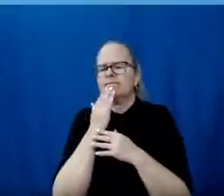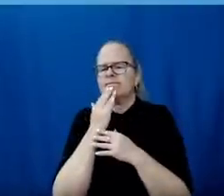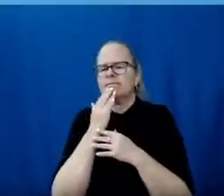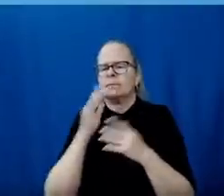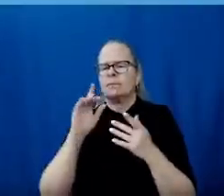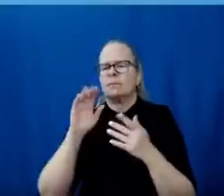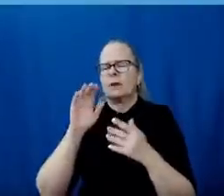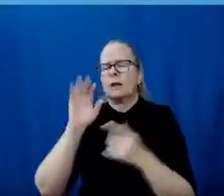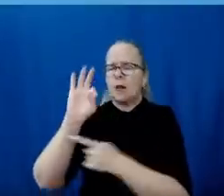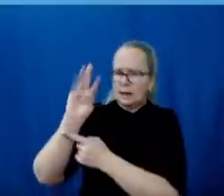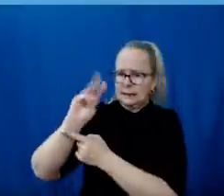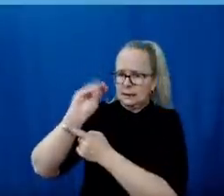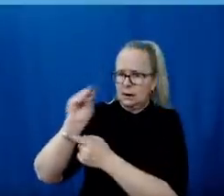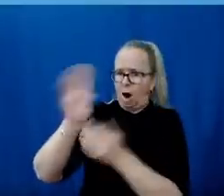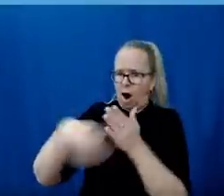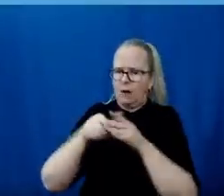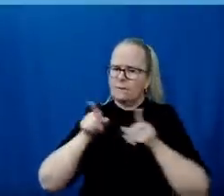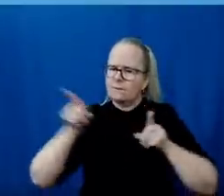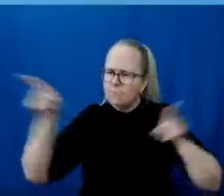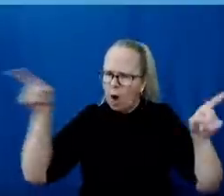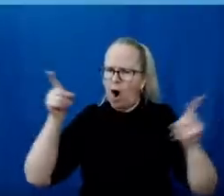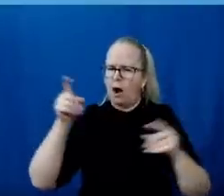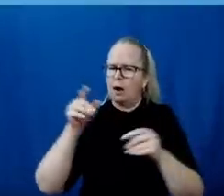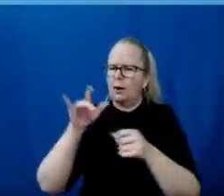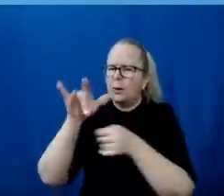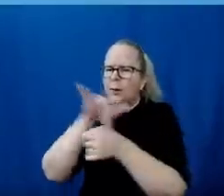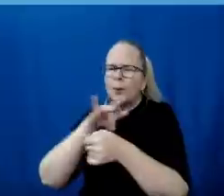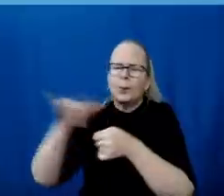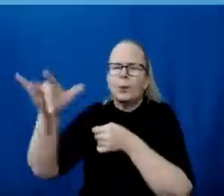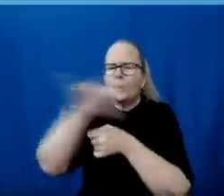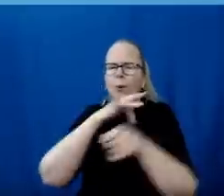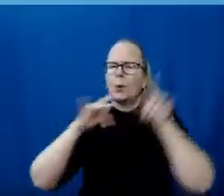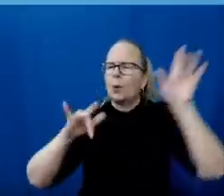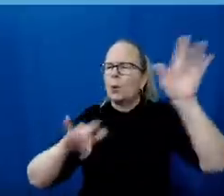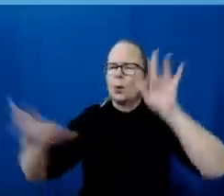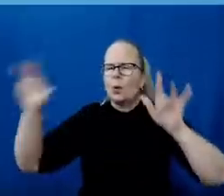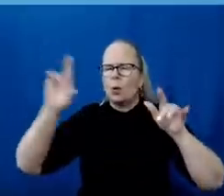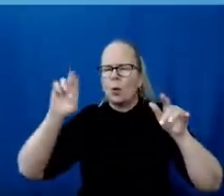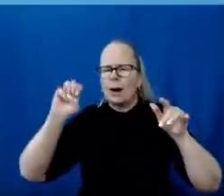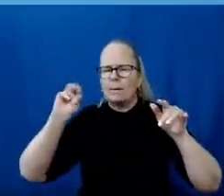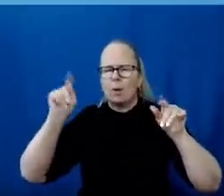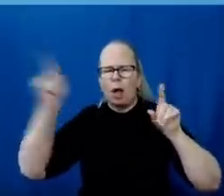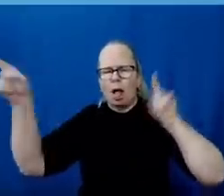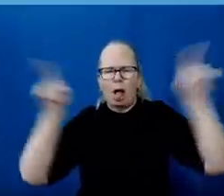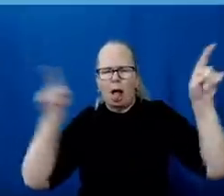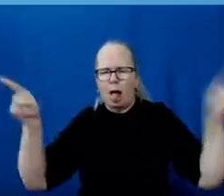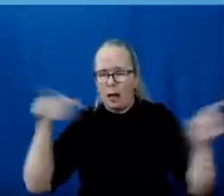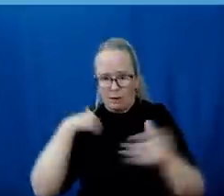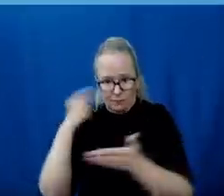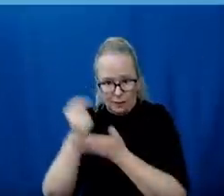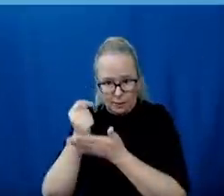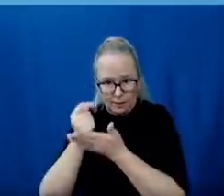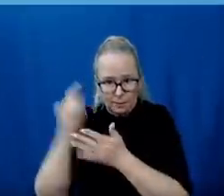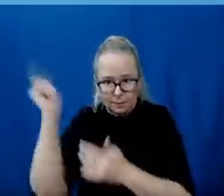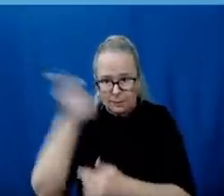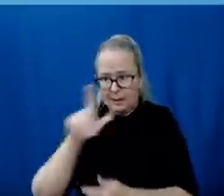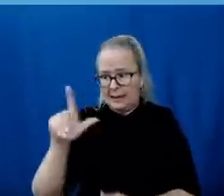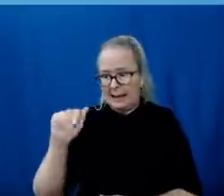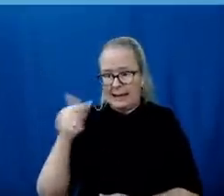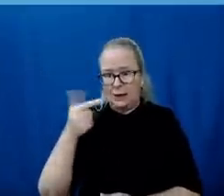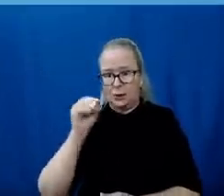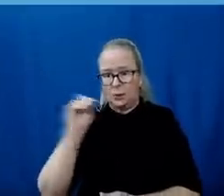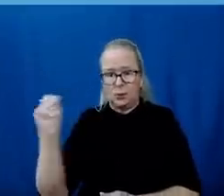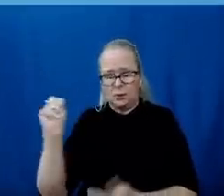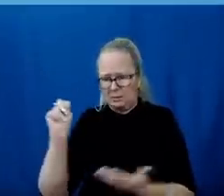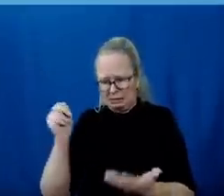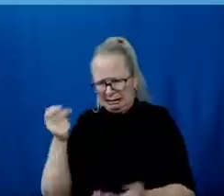all sort of remote sewage treatment systems out there are lagoons. Yeah. Like there are